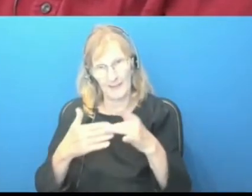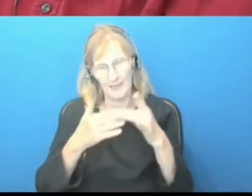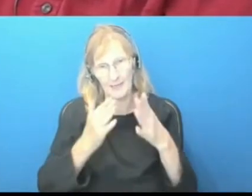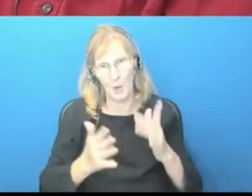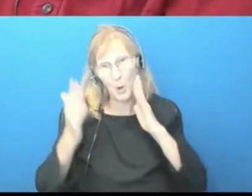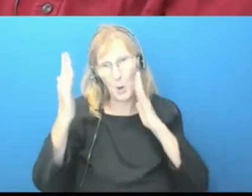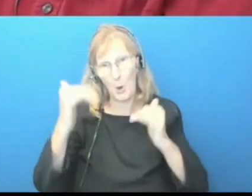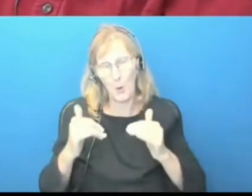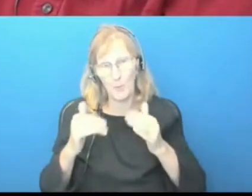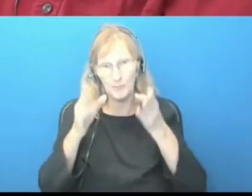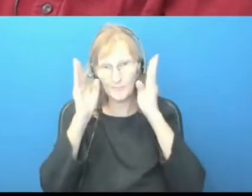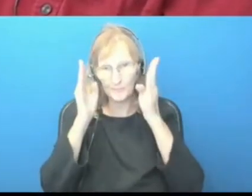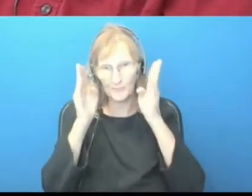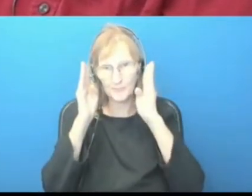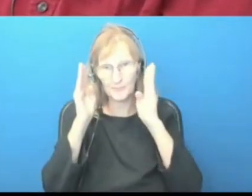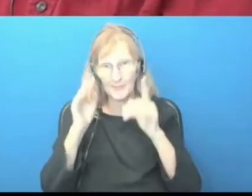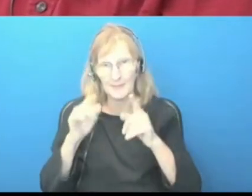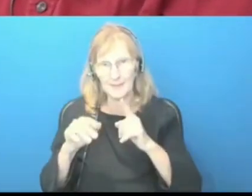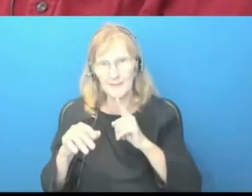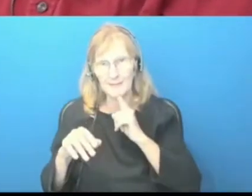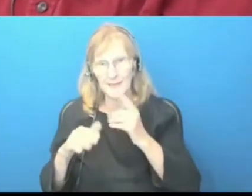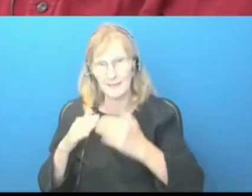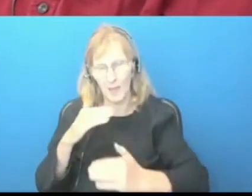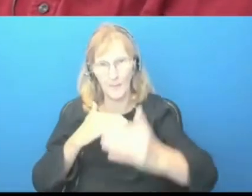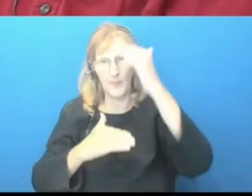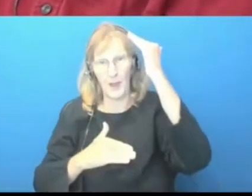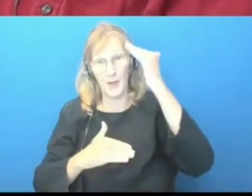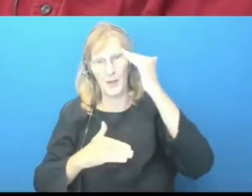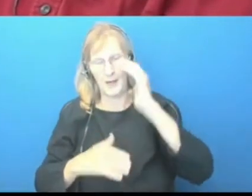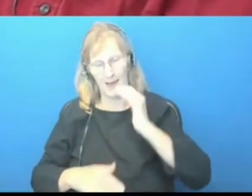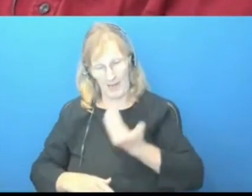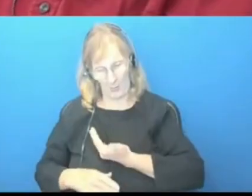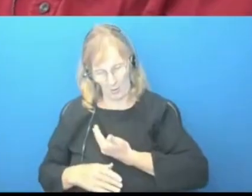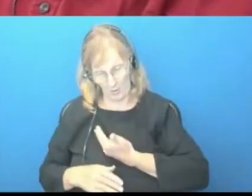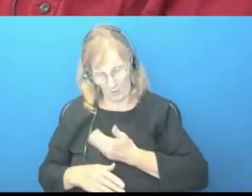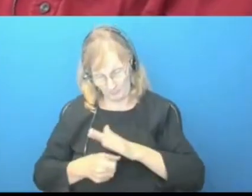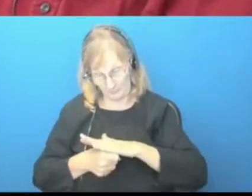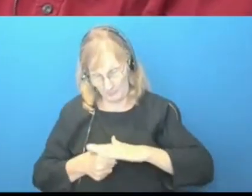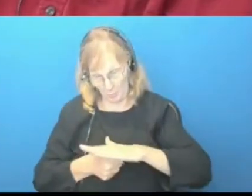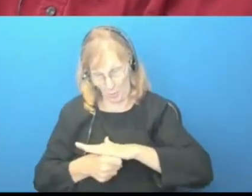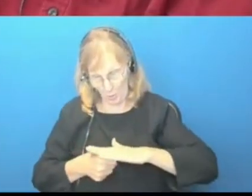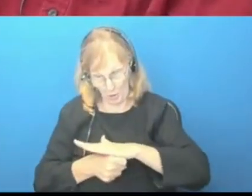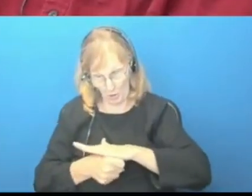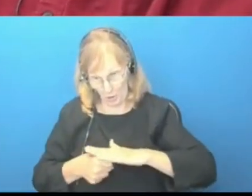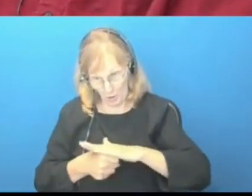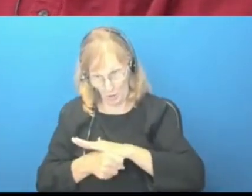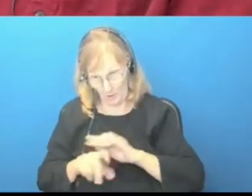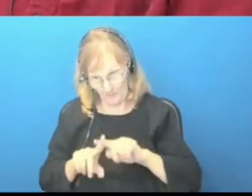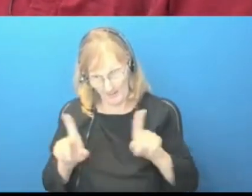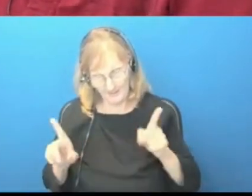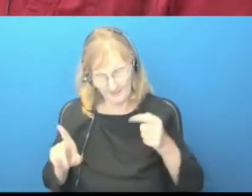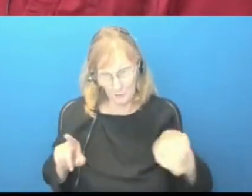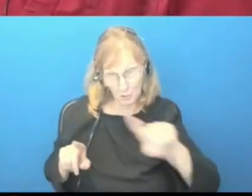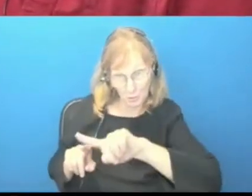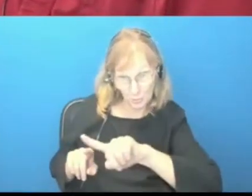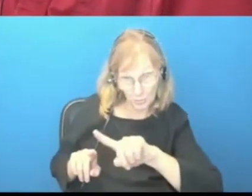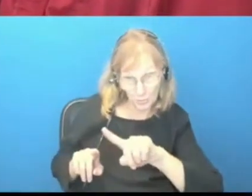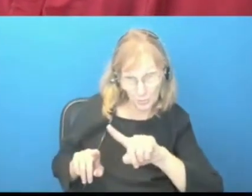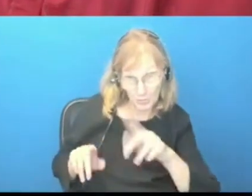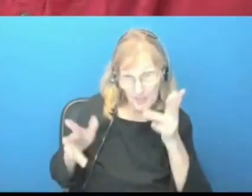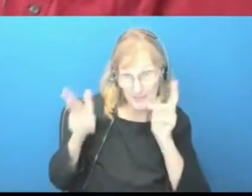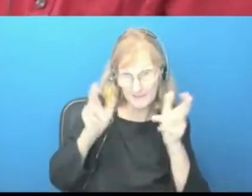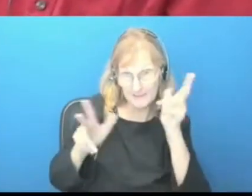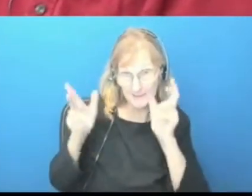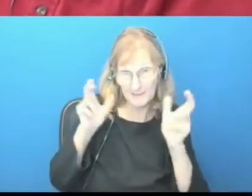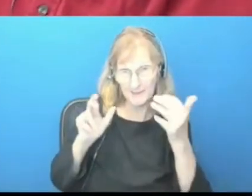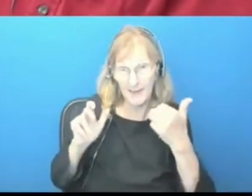you're listening, because this is far above our denomination, our local pay grade. However, if you're listening, we